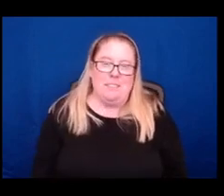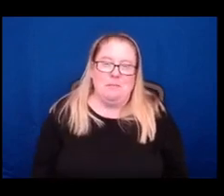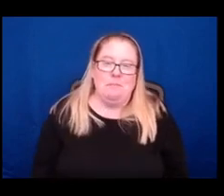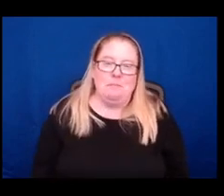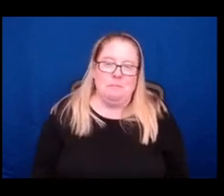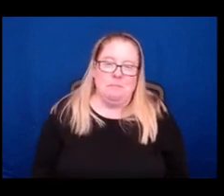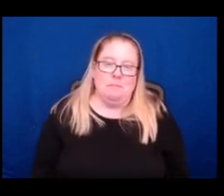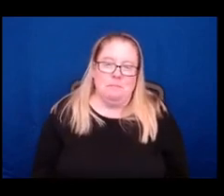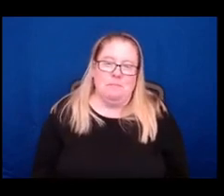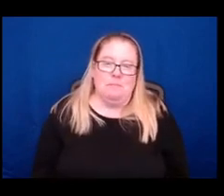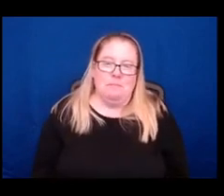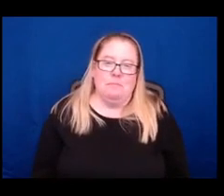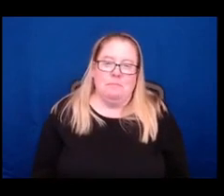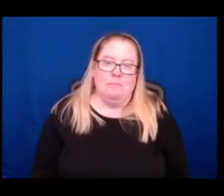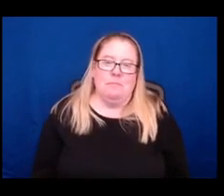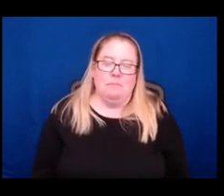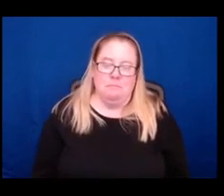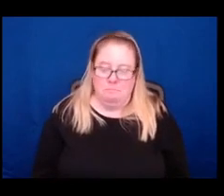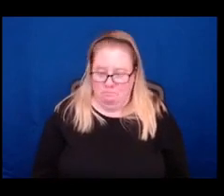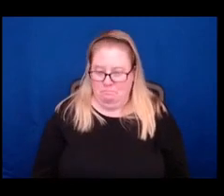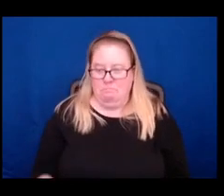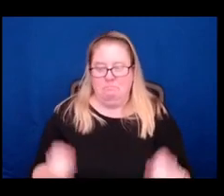All right.